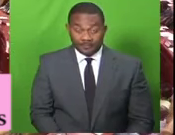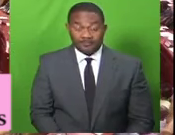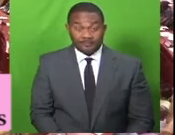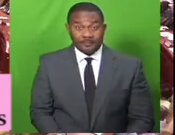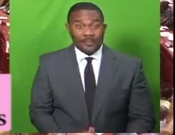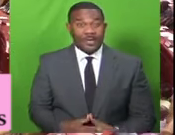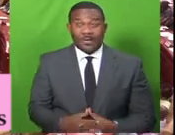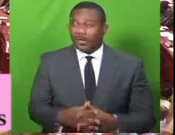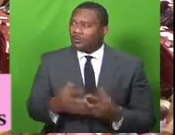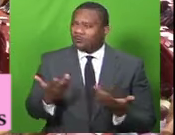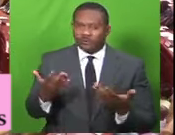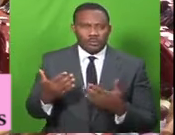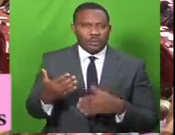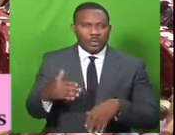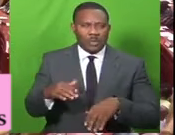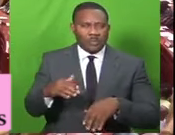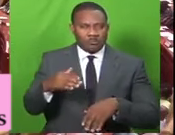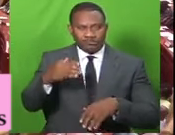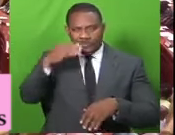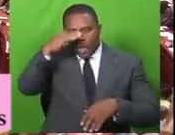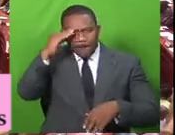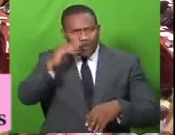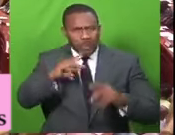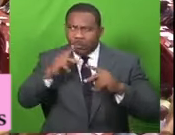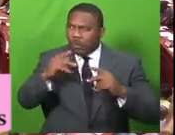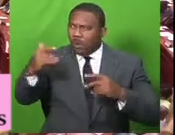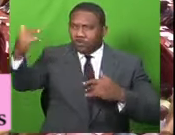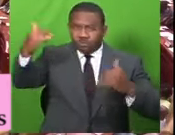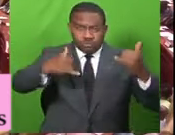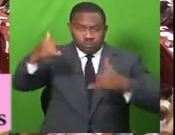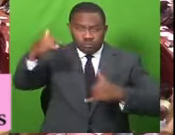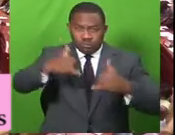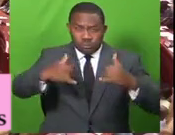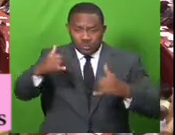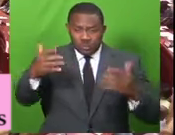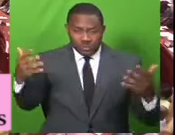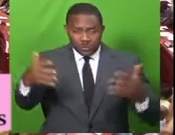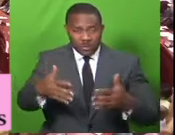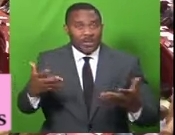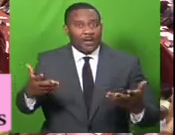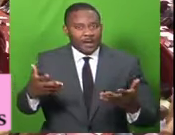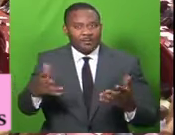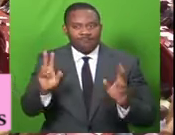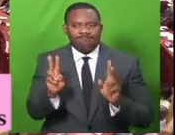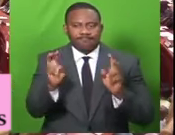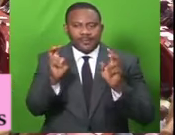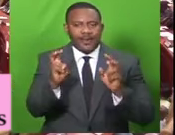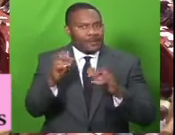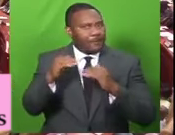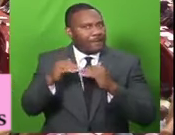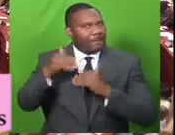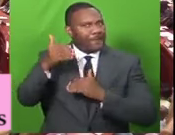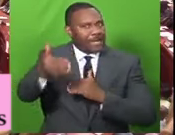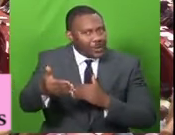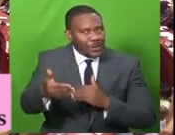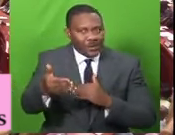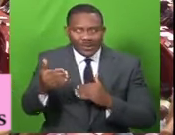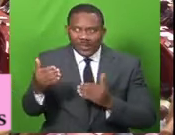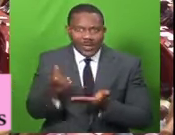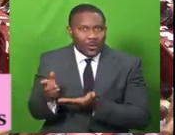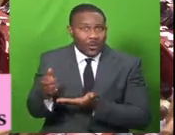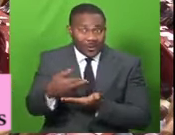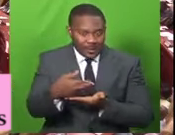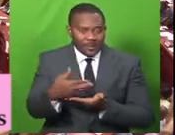the Return initiative, which I launched in 2019 as a sequel to the Year of Return, has reignited